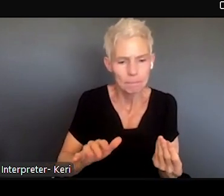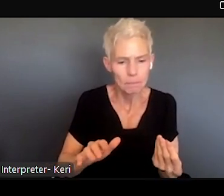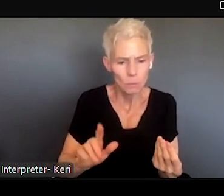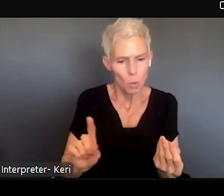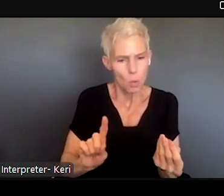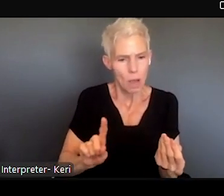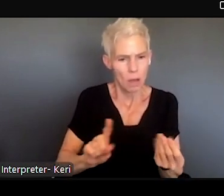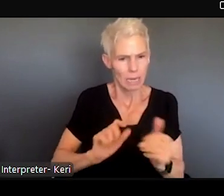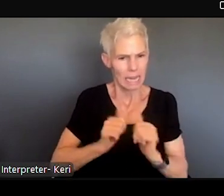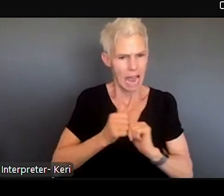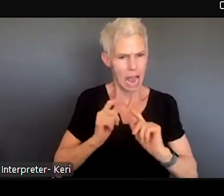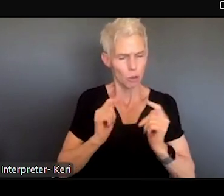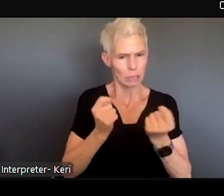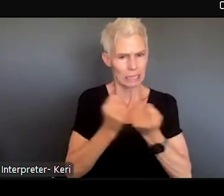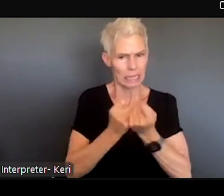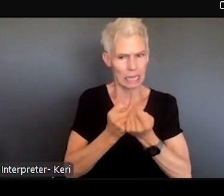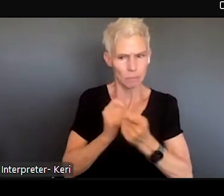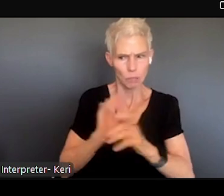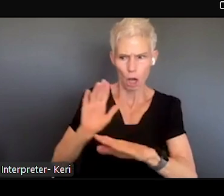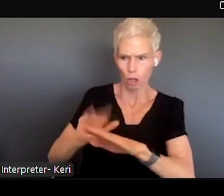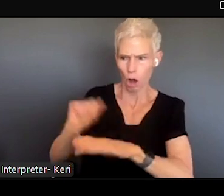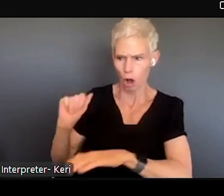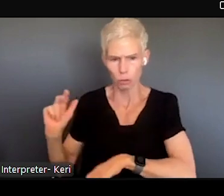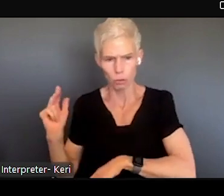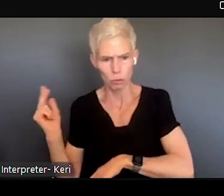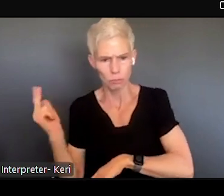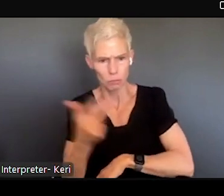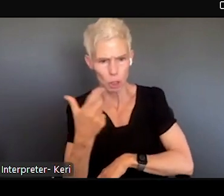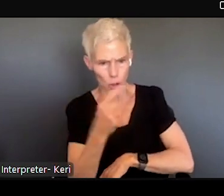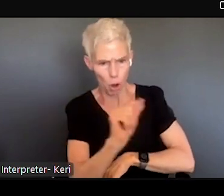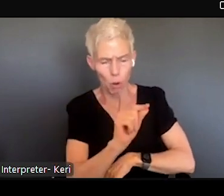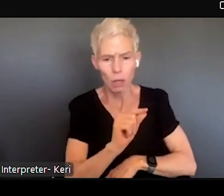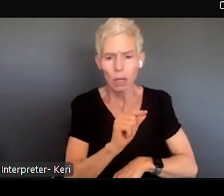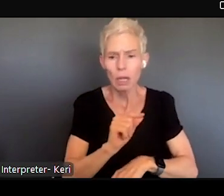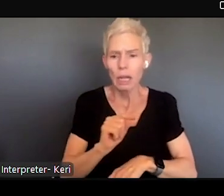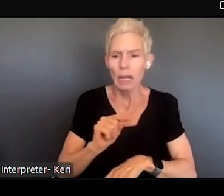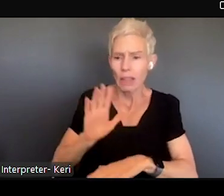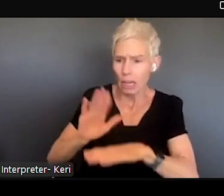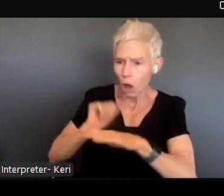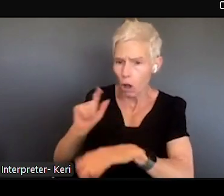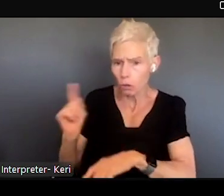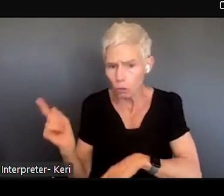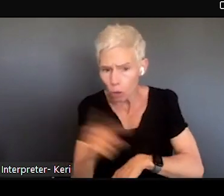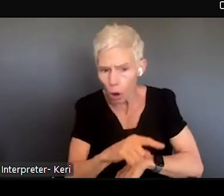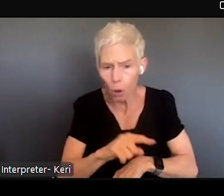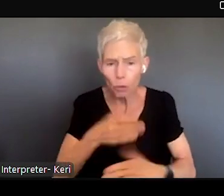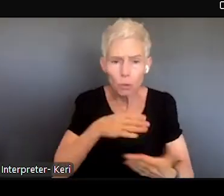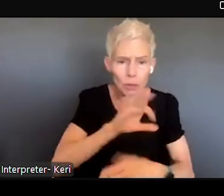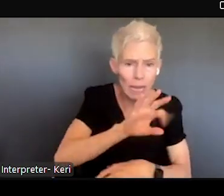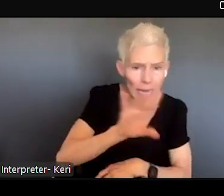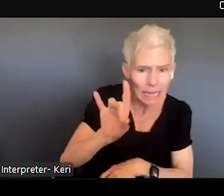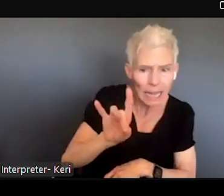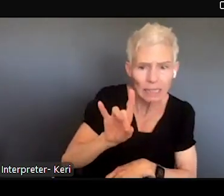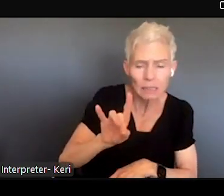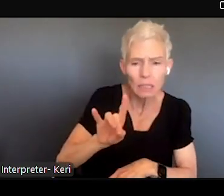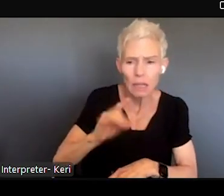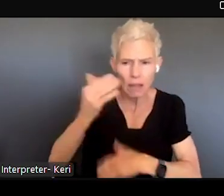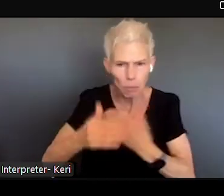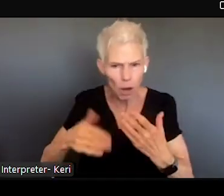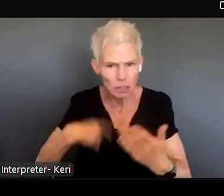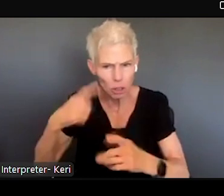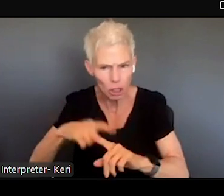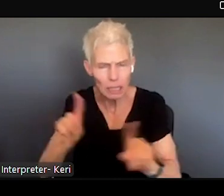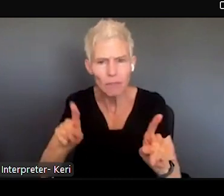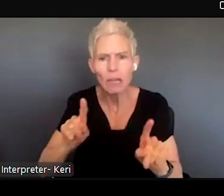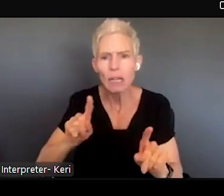where and how teams are dispatched. So, are they dispatched through 988? Are they dispatched through a different process? And I think,